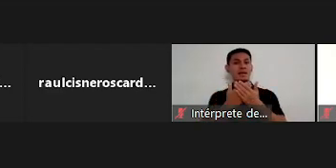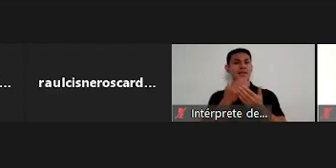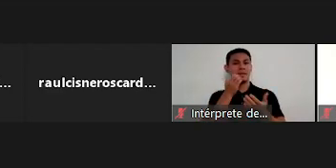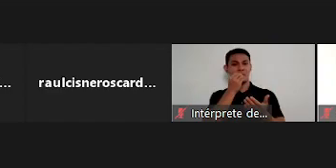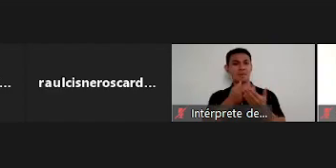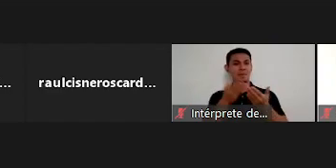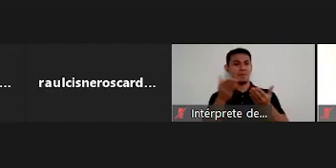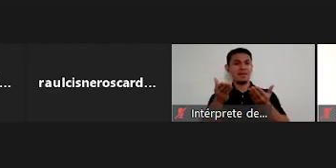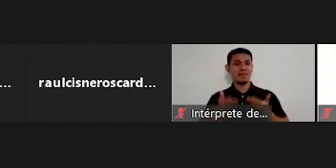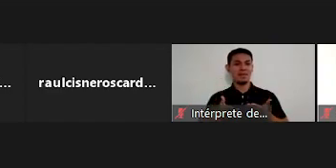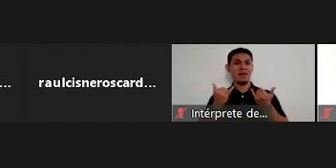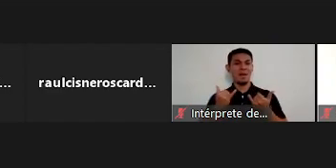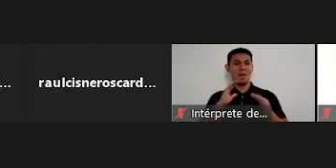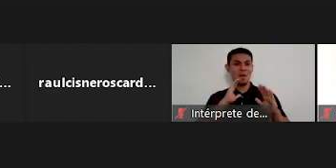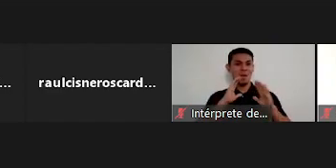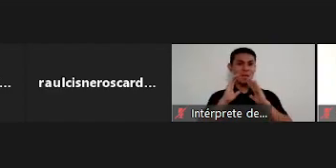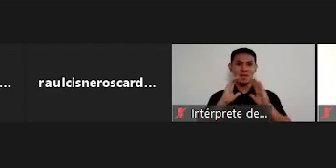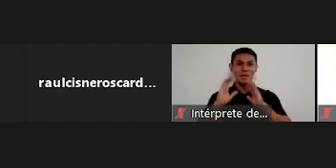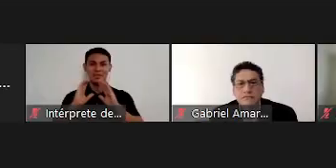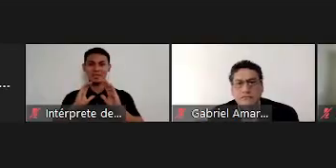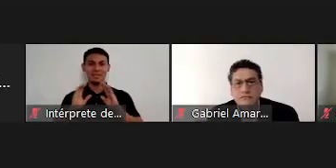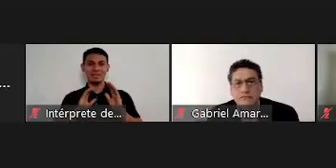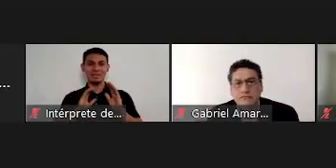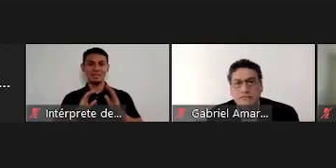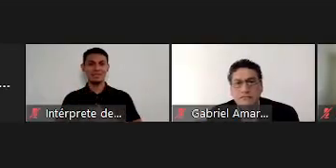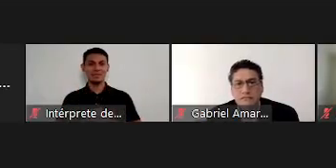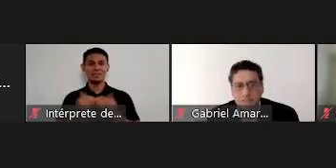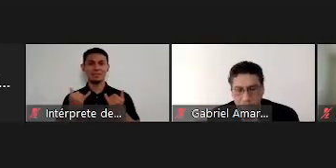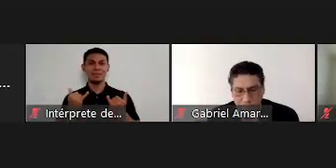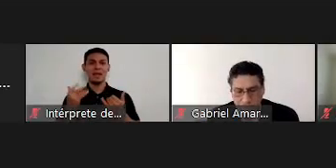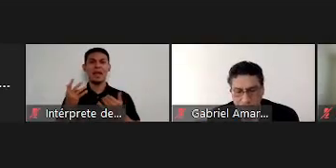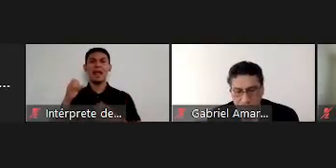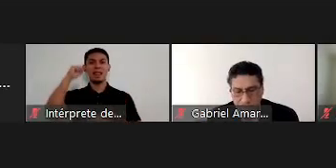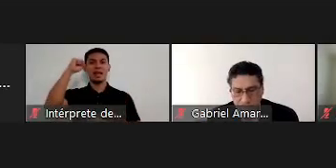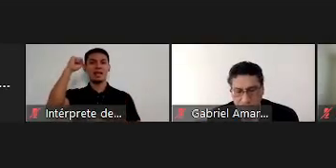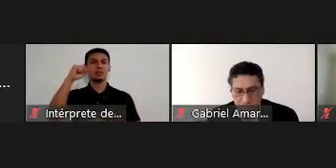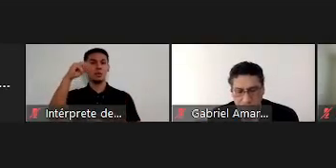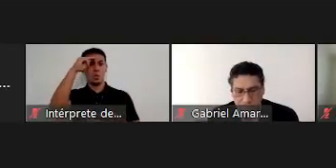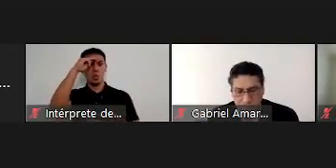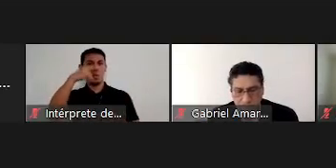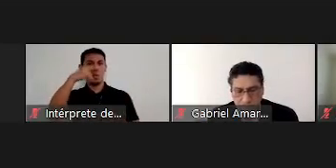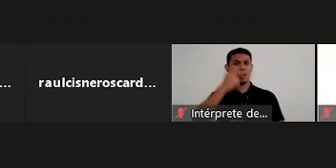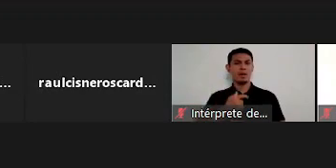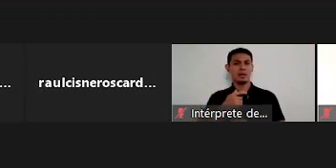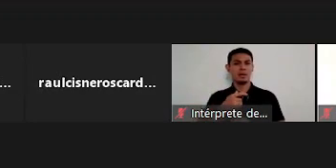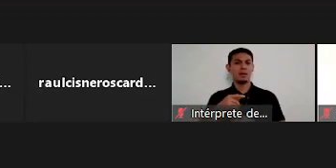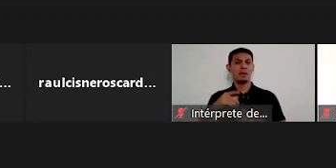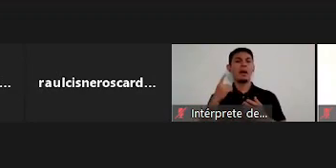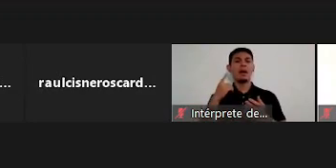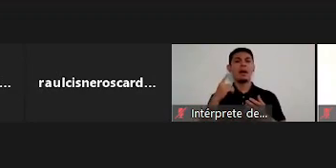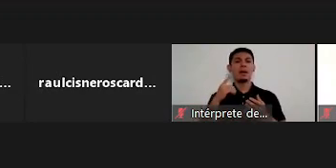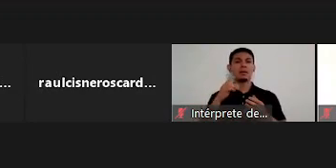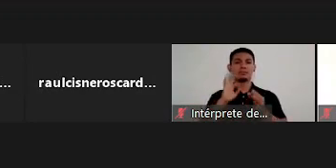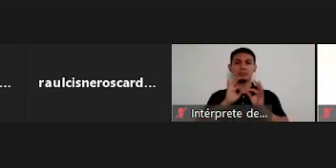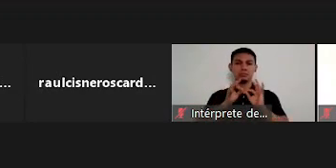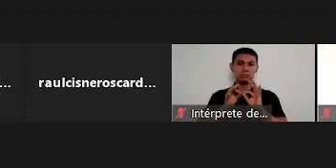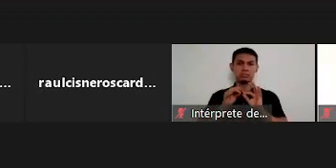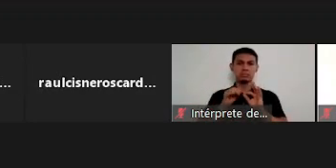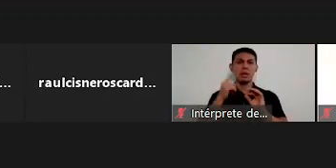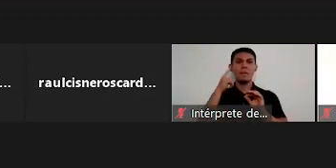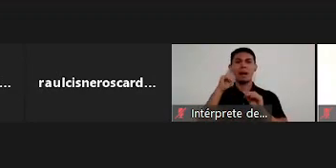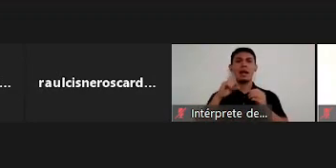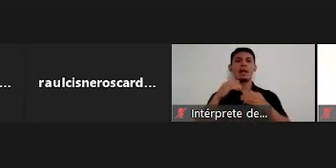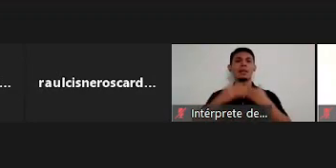okay thank you very much welcome to this conversation of human rights and competitiveness and productivity